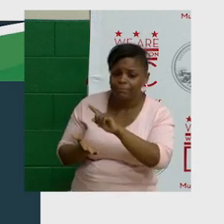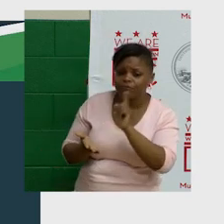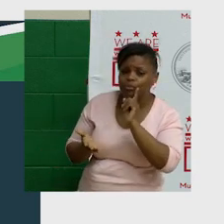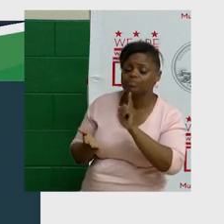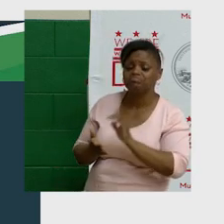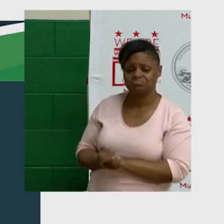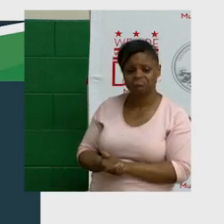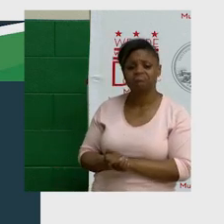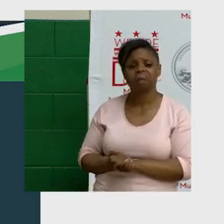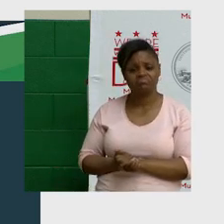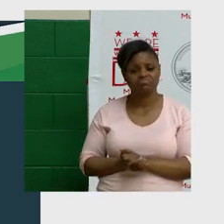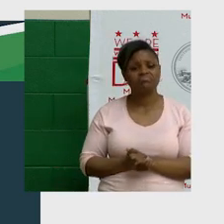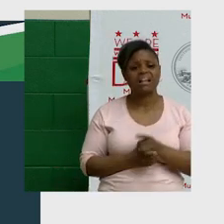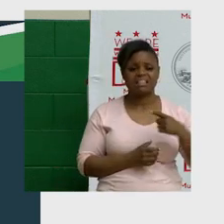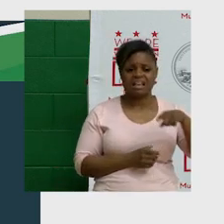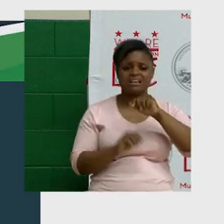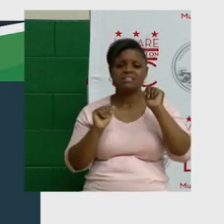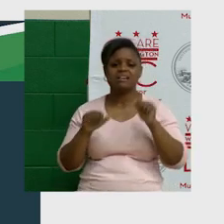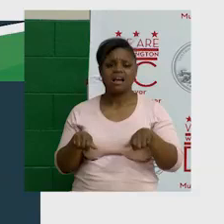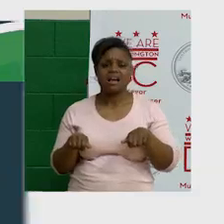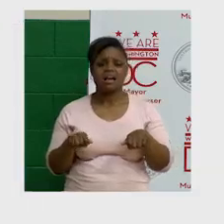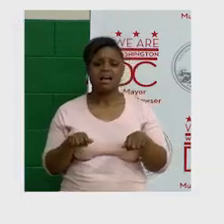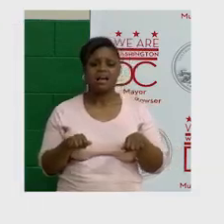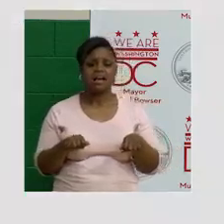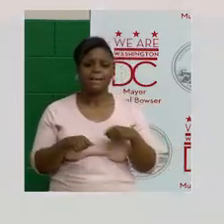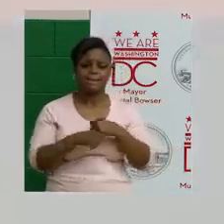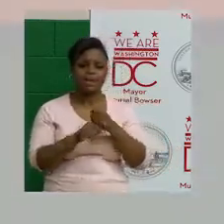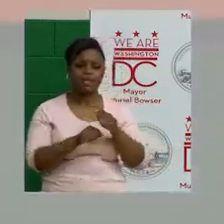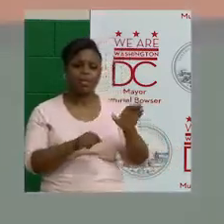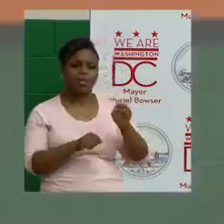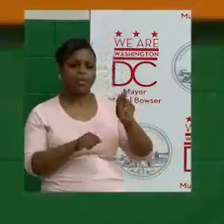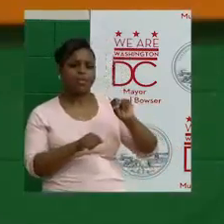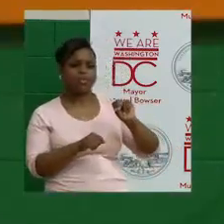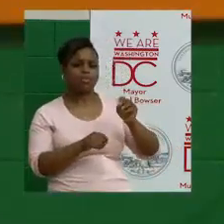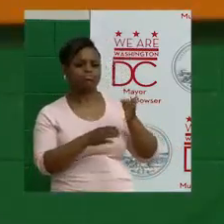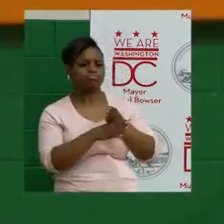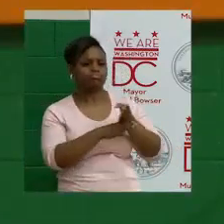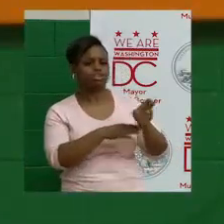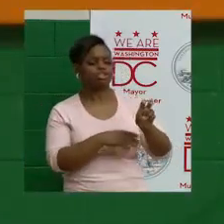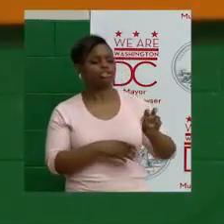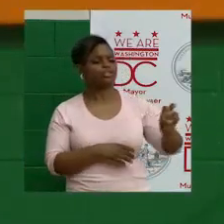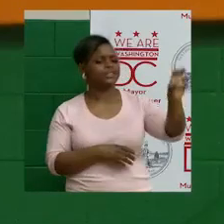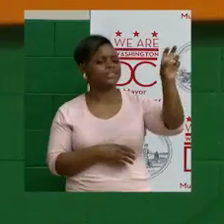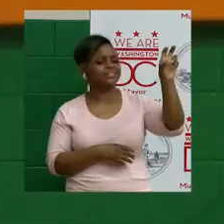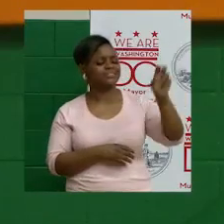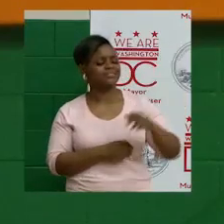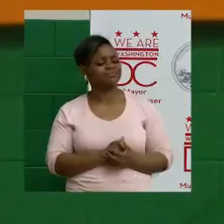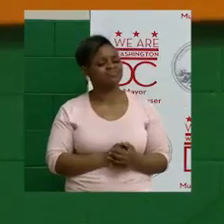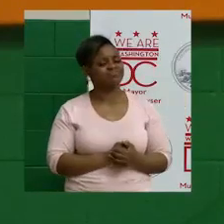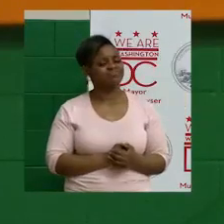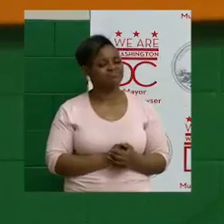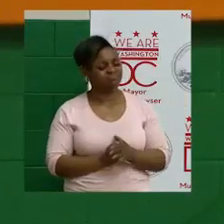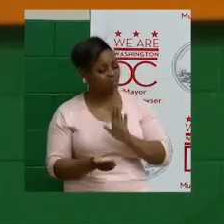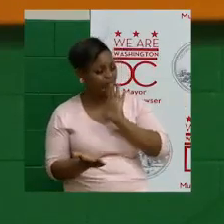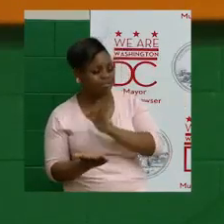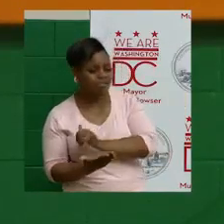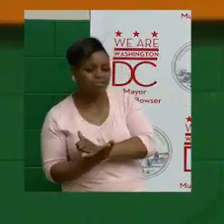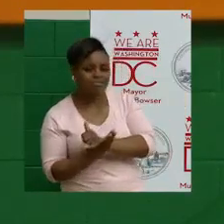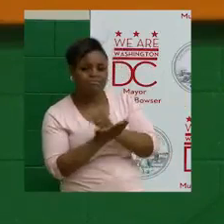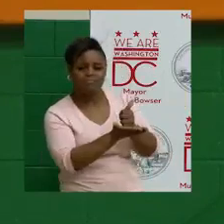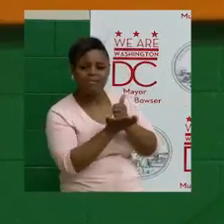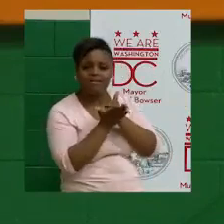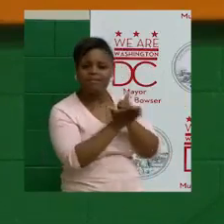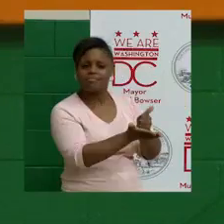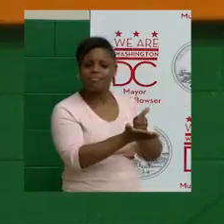them to carve out their own path, and we support them as they achieve what their human potential is. So moving forward, there's